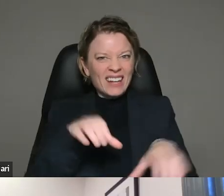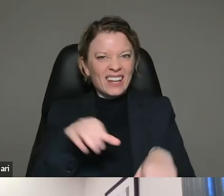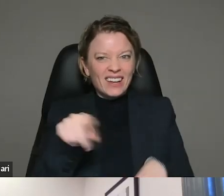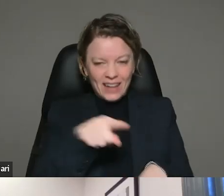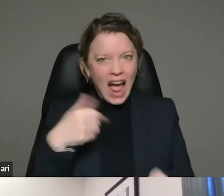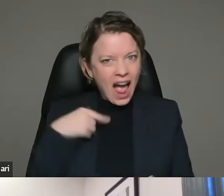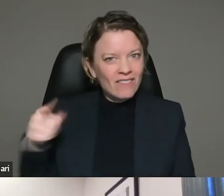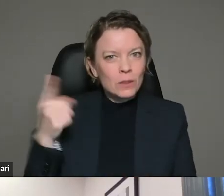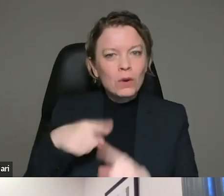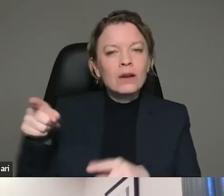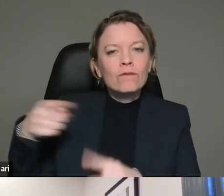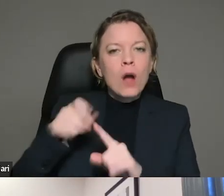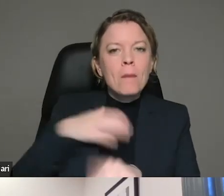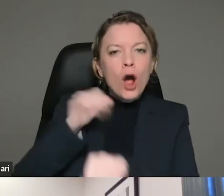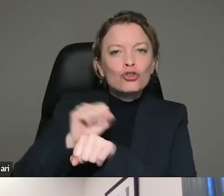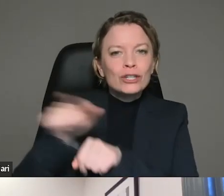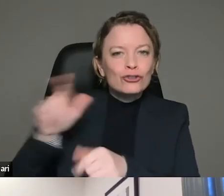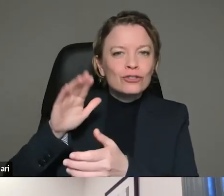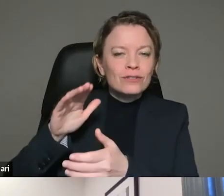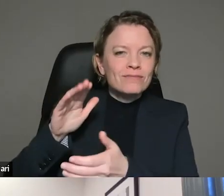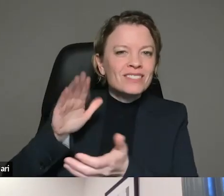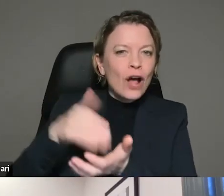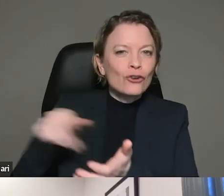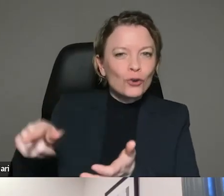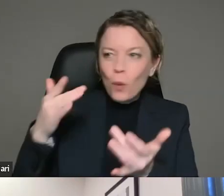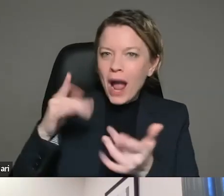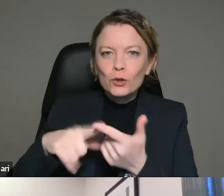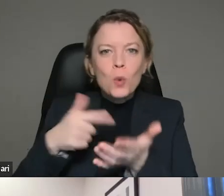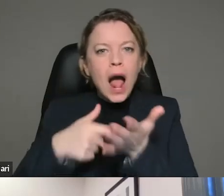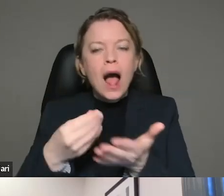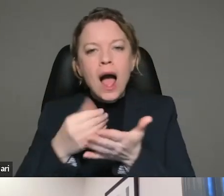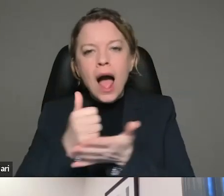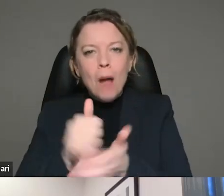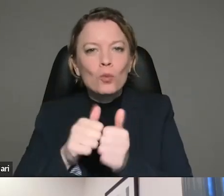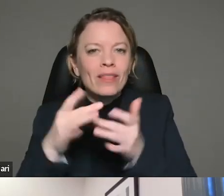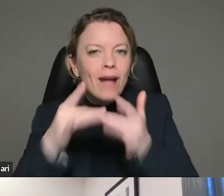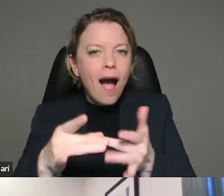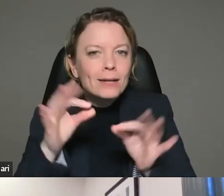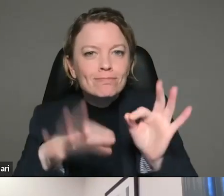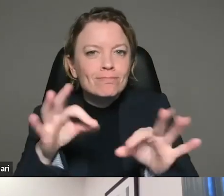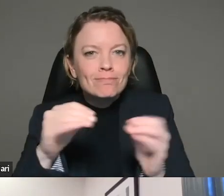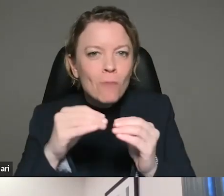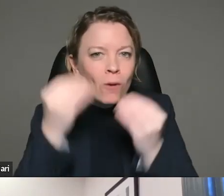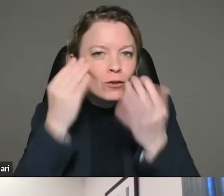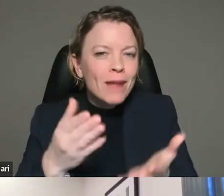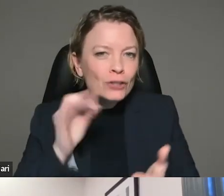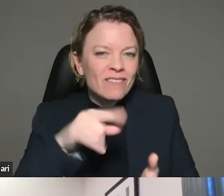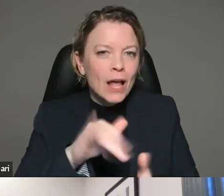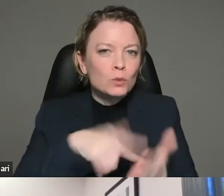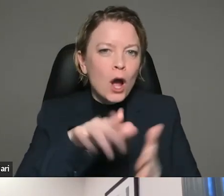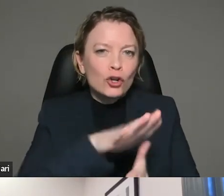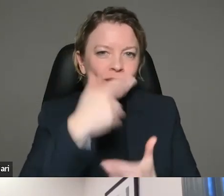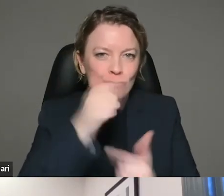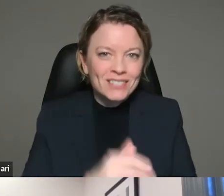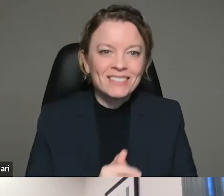the Career Center waiting to help guide you in that direction, if that's what you're interested in. That's great. And what I was going to